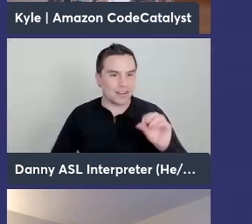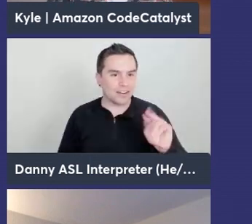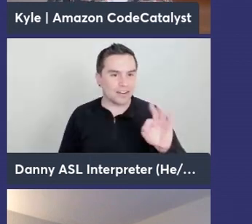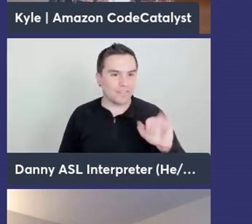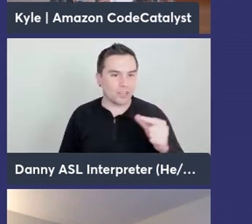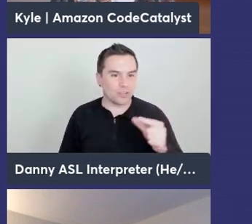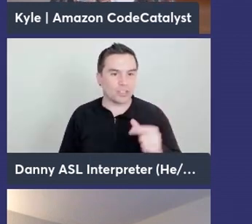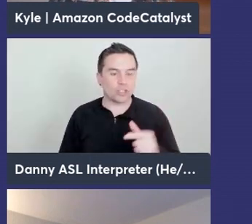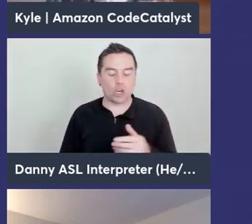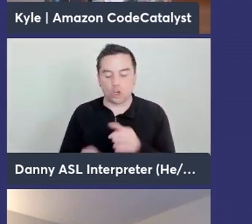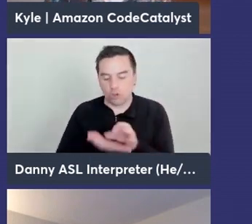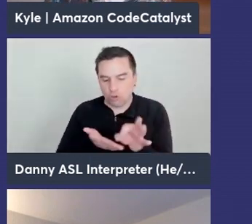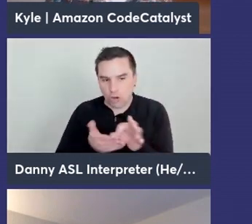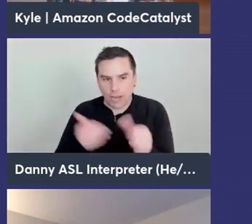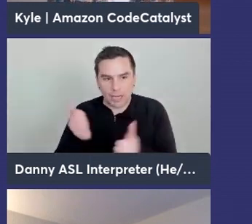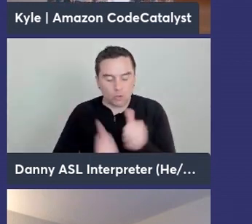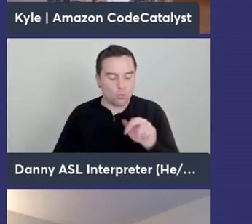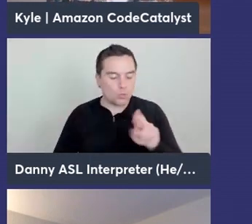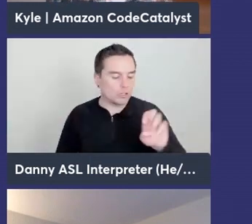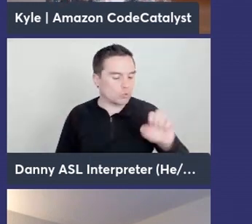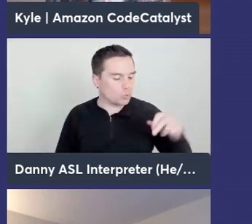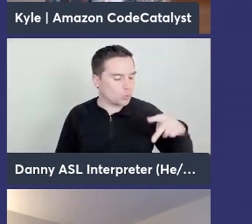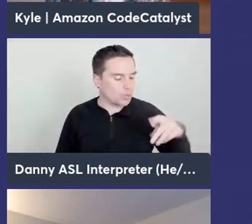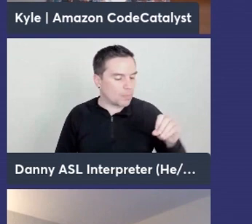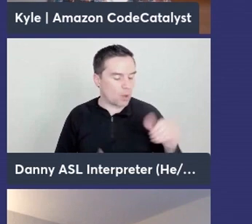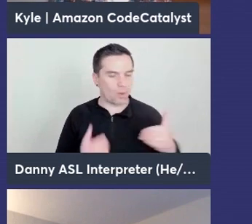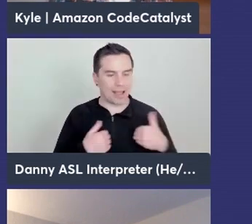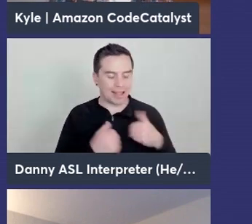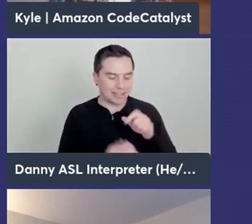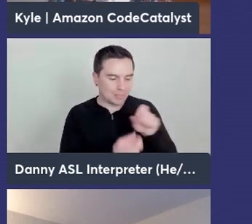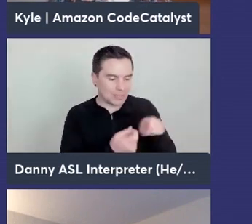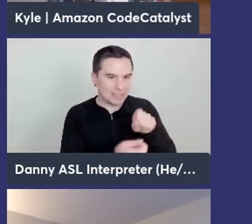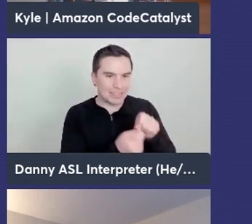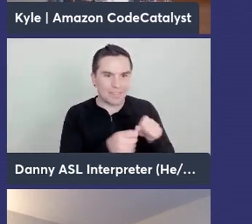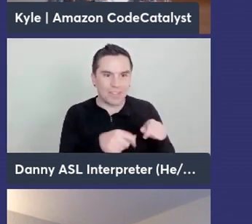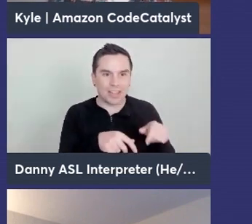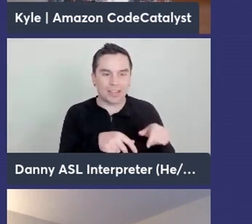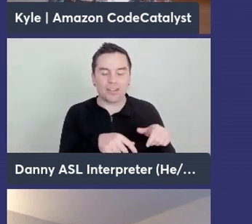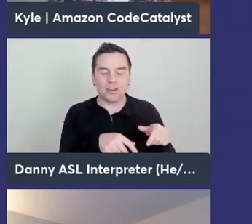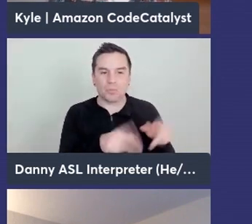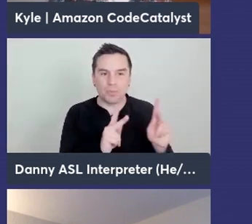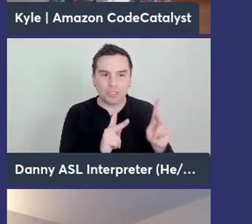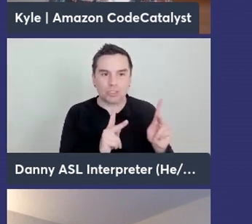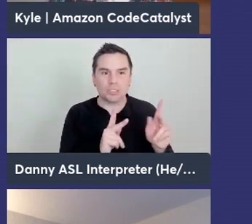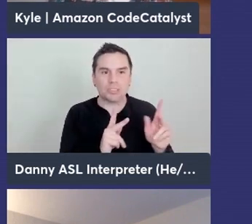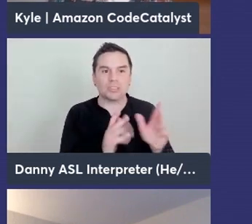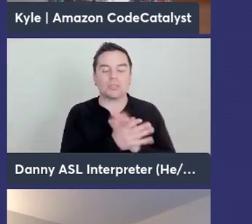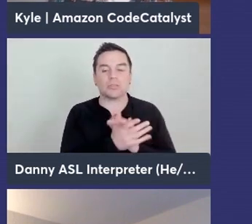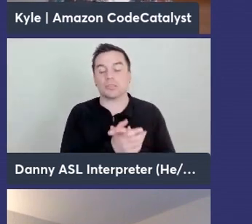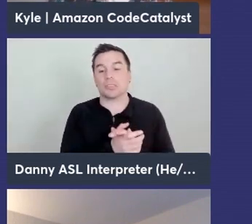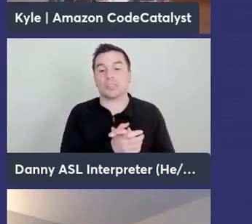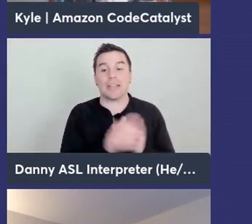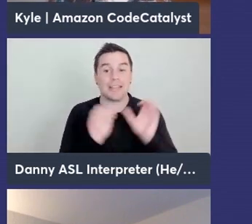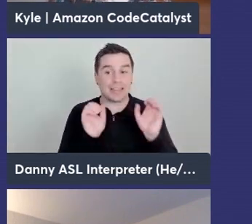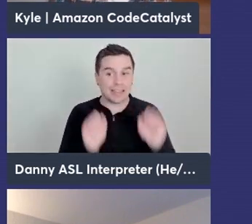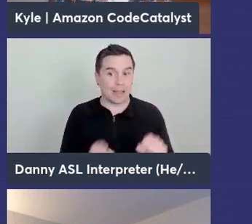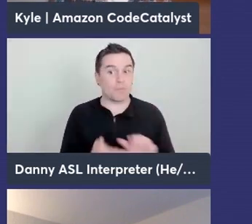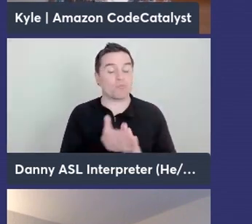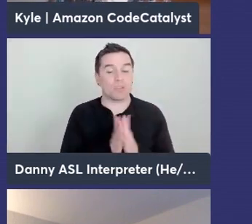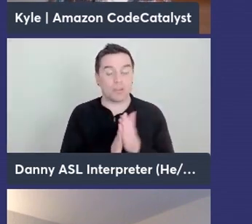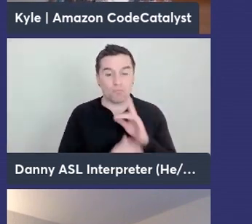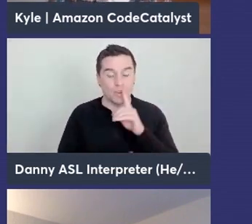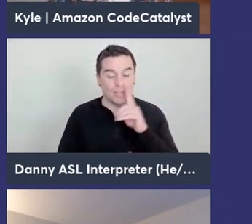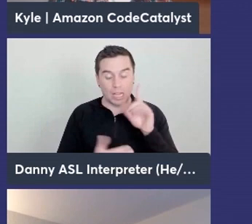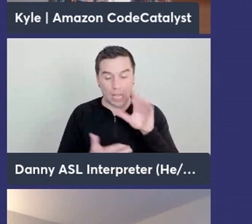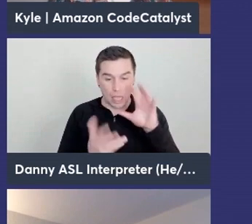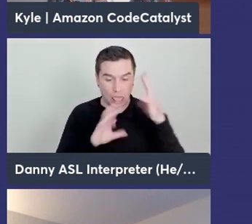which credentials, and when you're working across multiple projects, that can get really, really messy and really difficult to track. So having that just pull